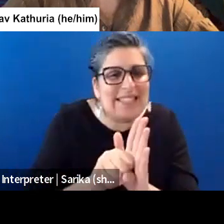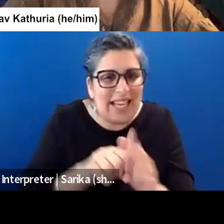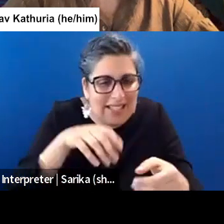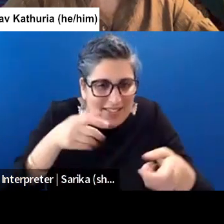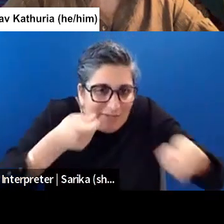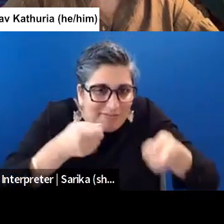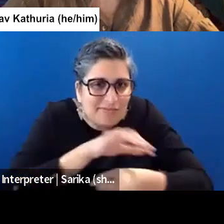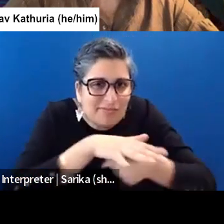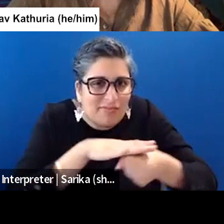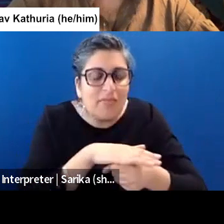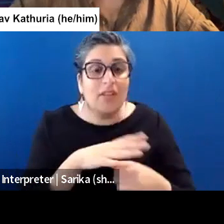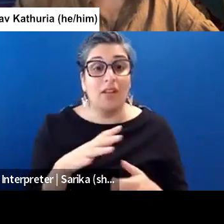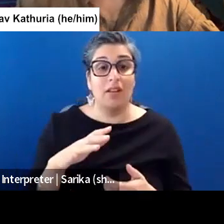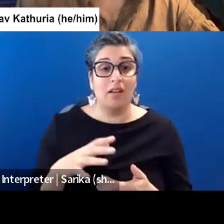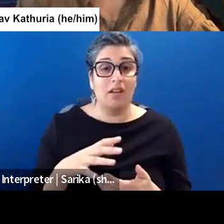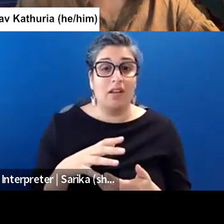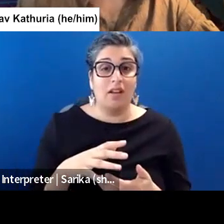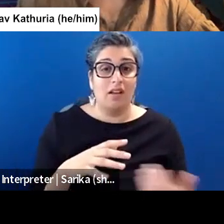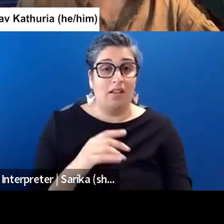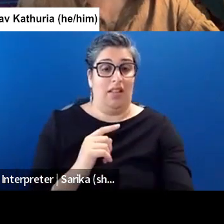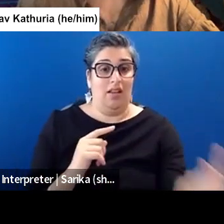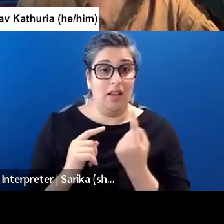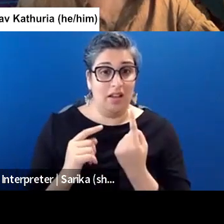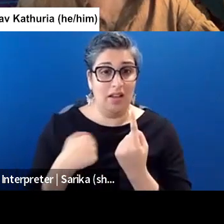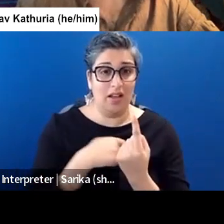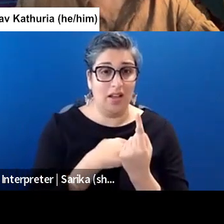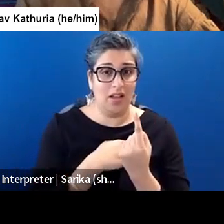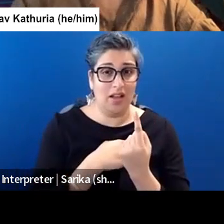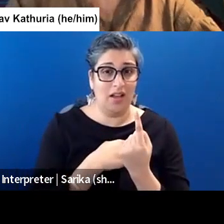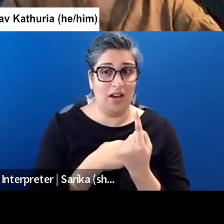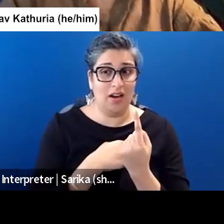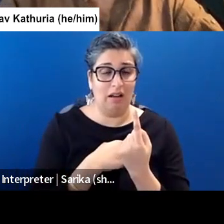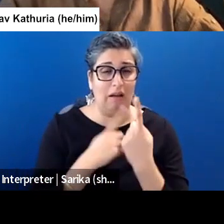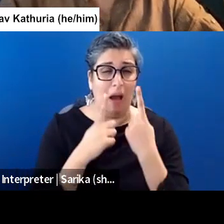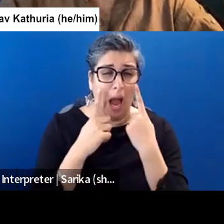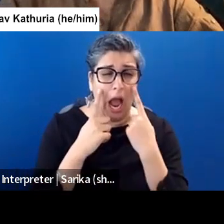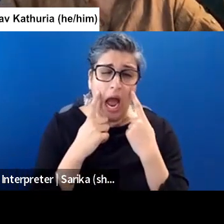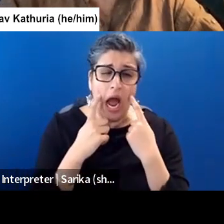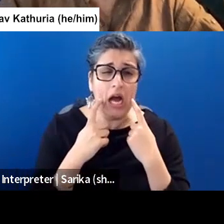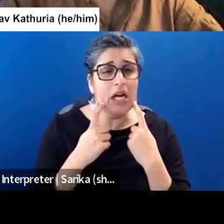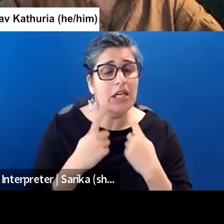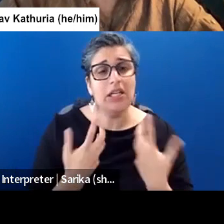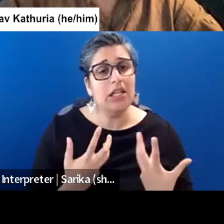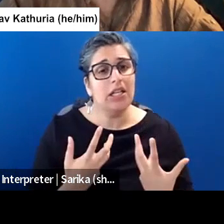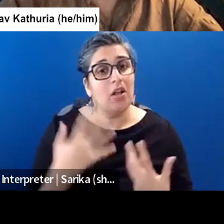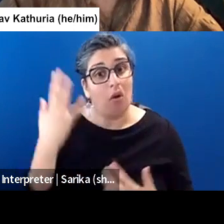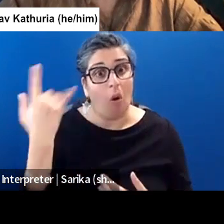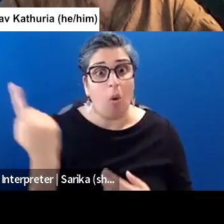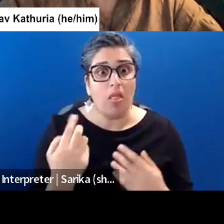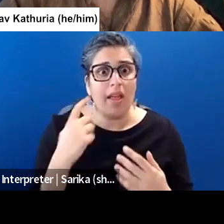jurisdictions, that come to our bunks and in tears, because the only recognition they